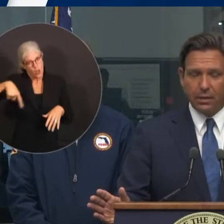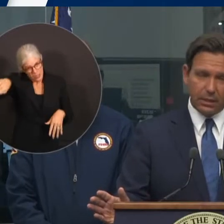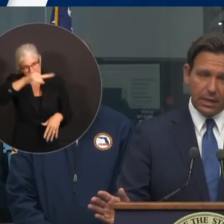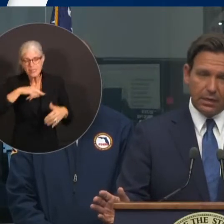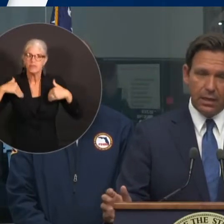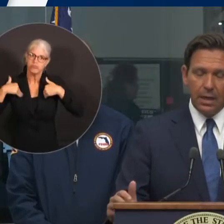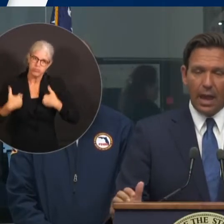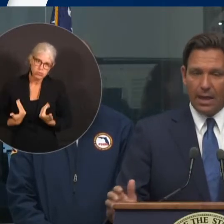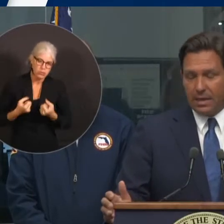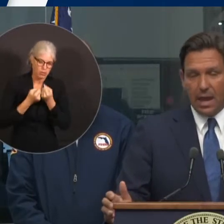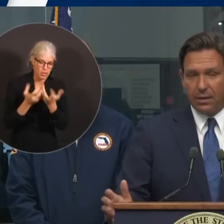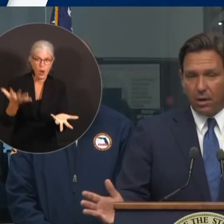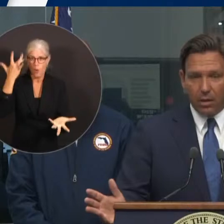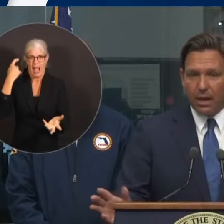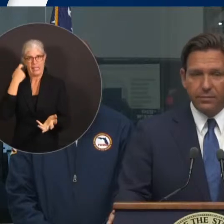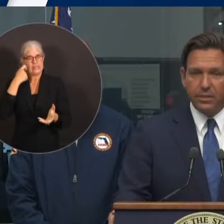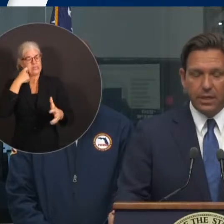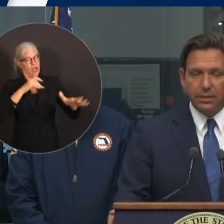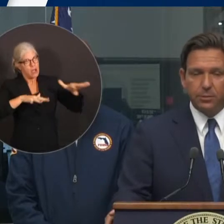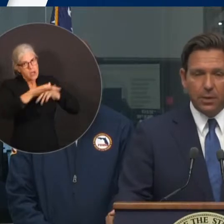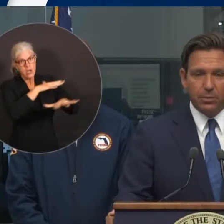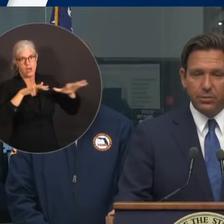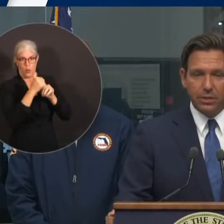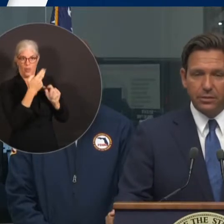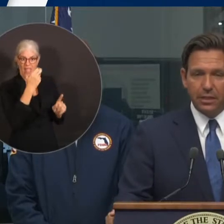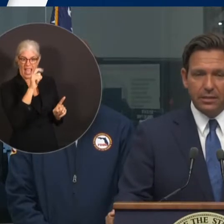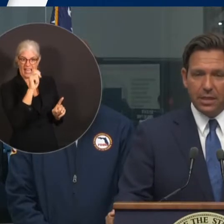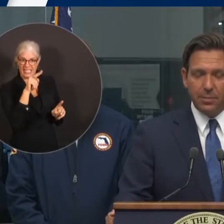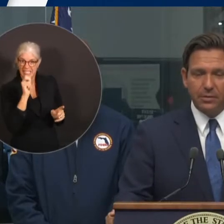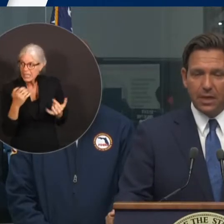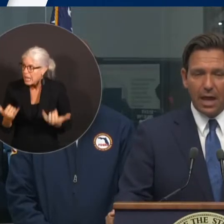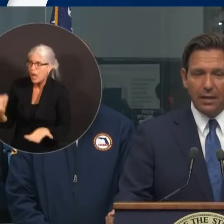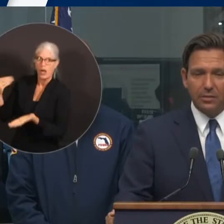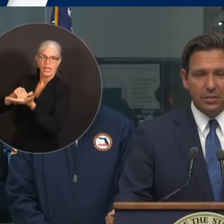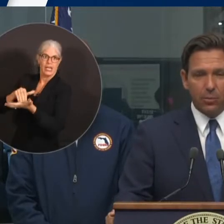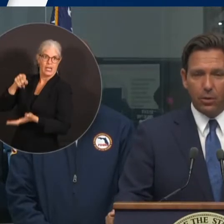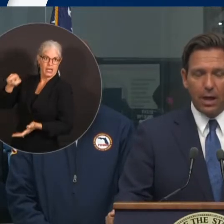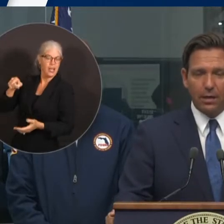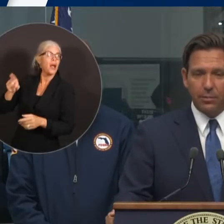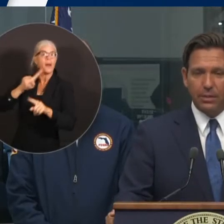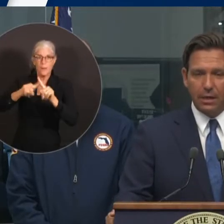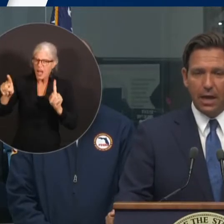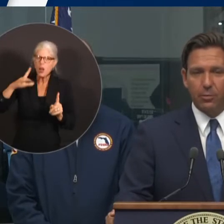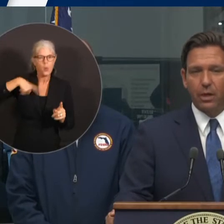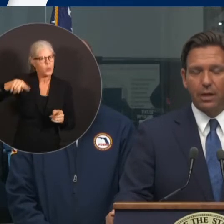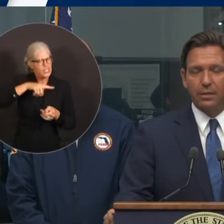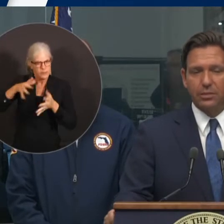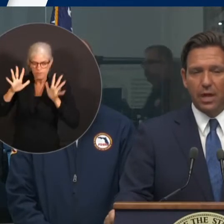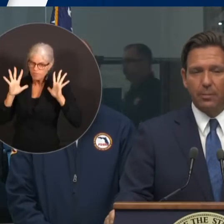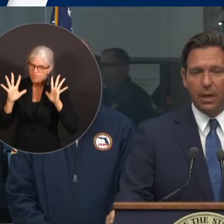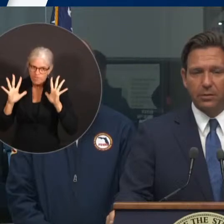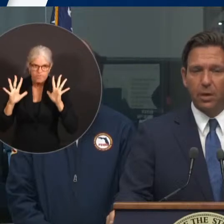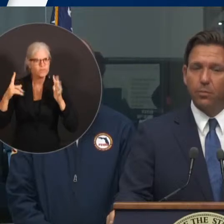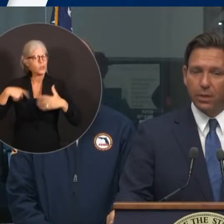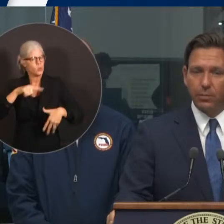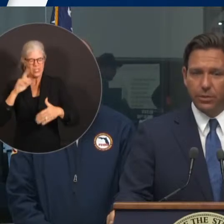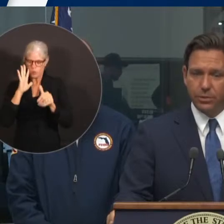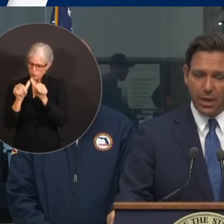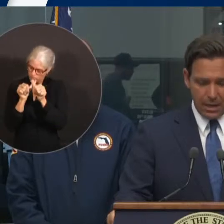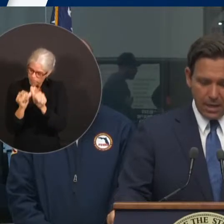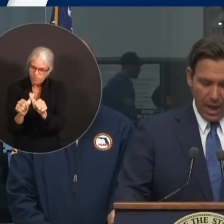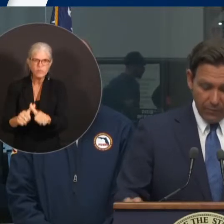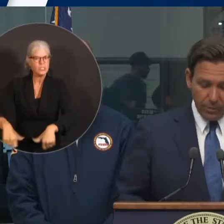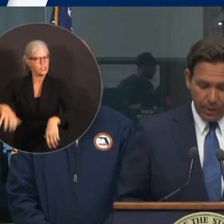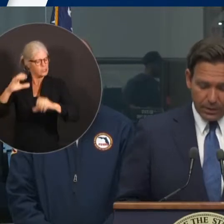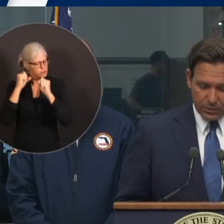Hurricane Helene, and yet all I've seen is people just dig deep inside and say, we're not going to be denied, we're going to get the job done. So I really